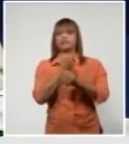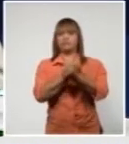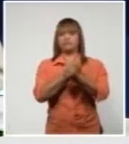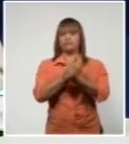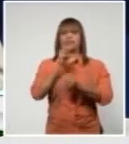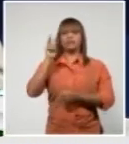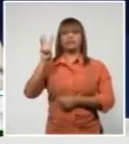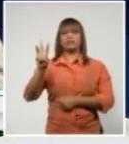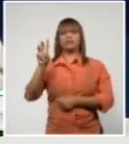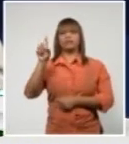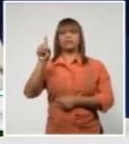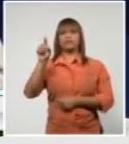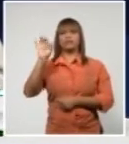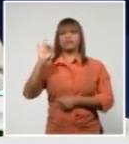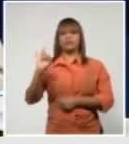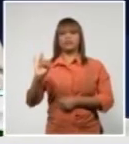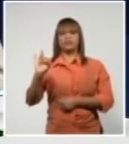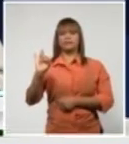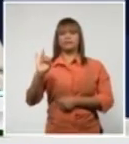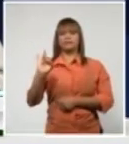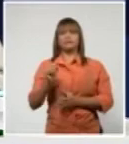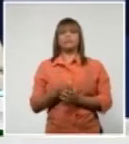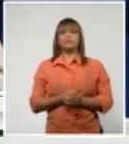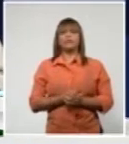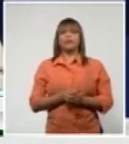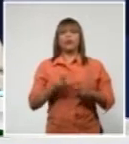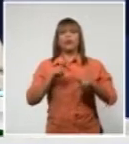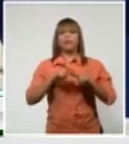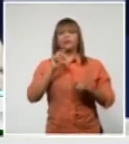317 in the Fructuoso Rodriguez Hospital,